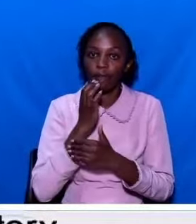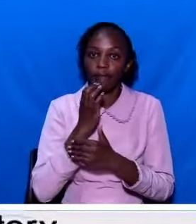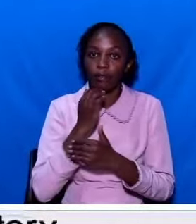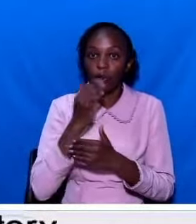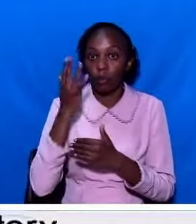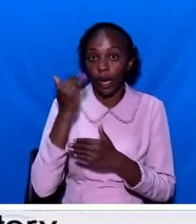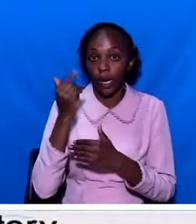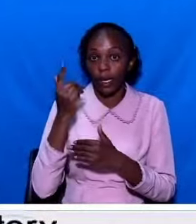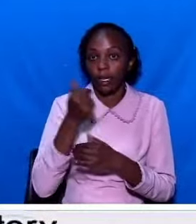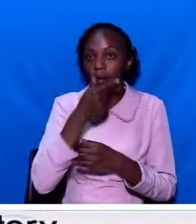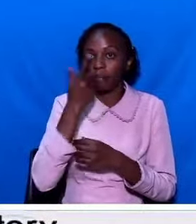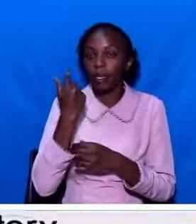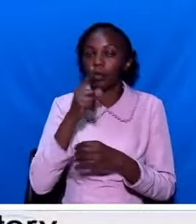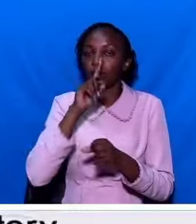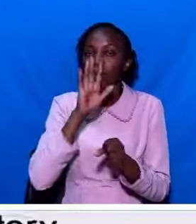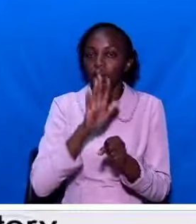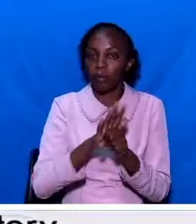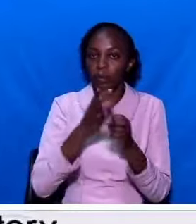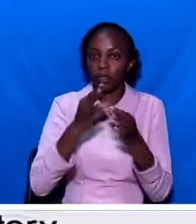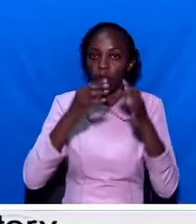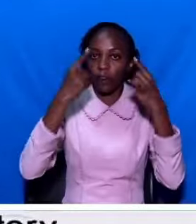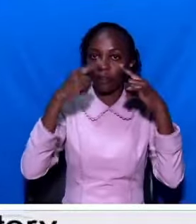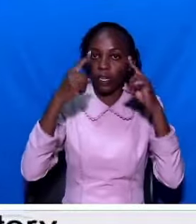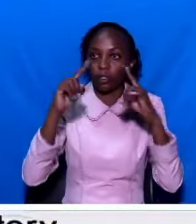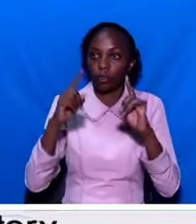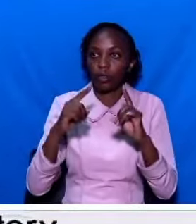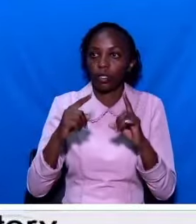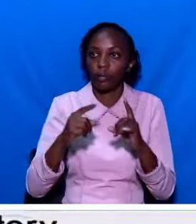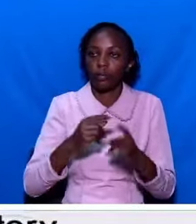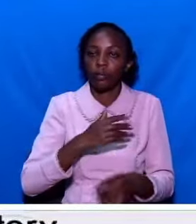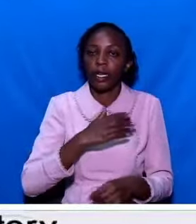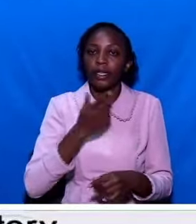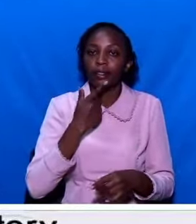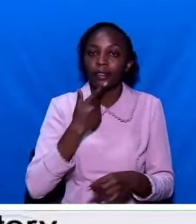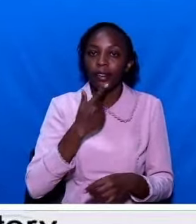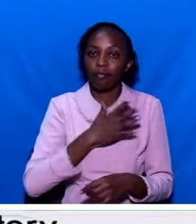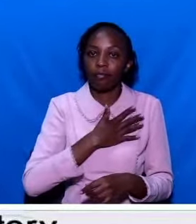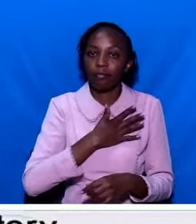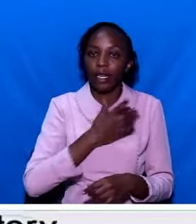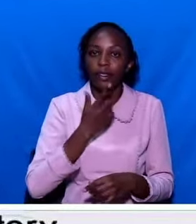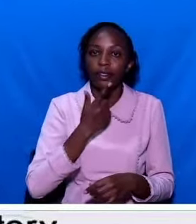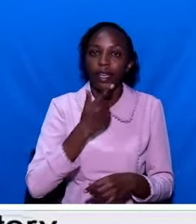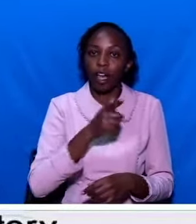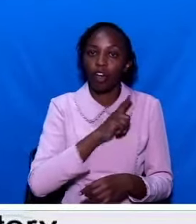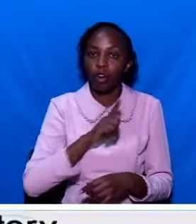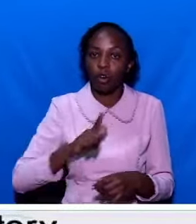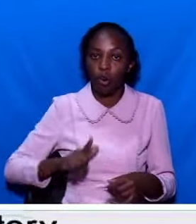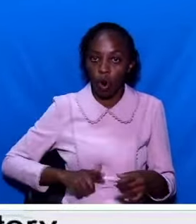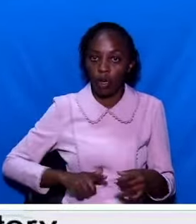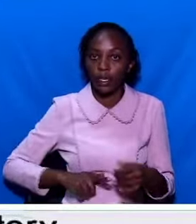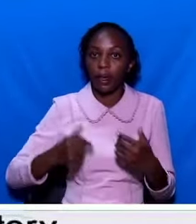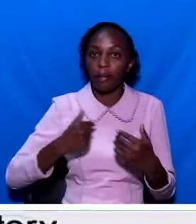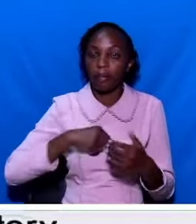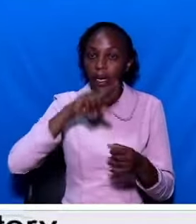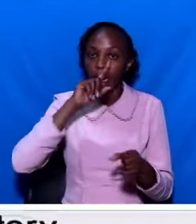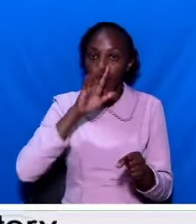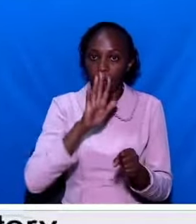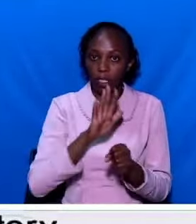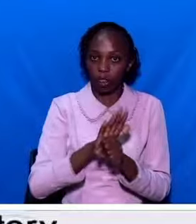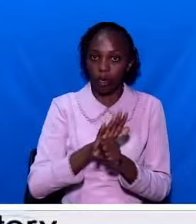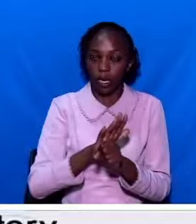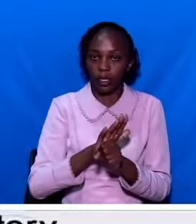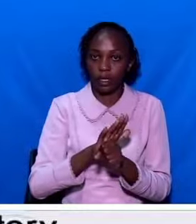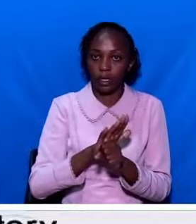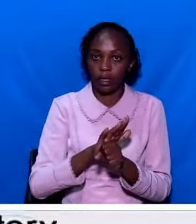Because there is assurance of victory. Put your hands on your chest and say, Lord, I am assured